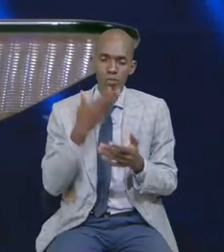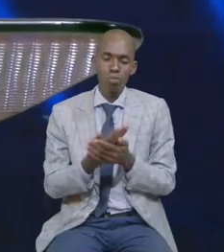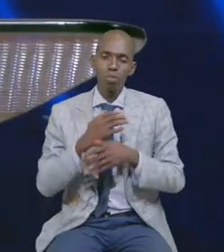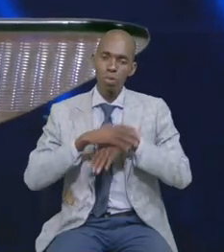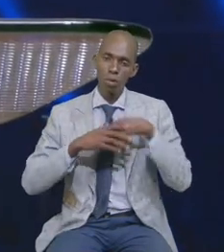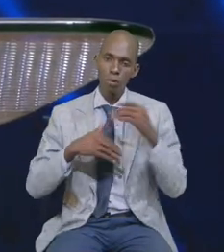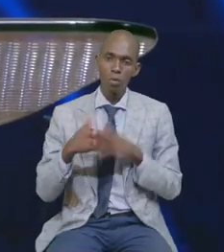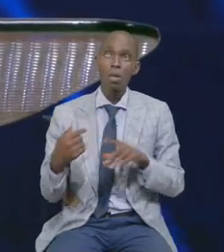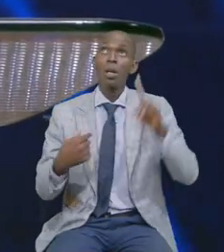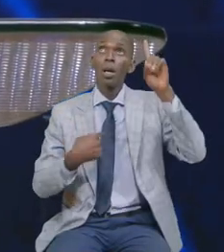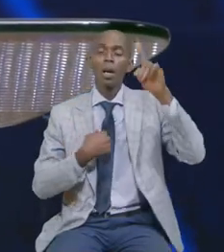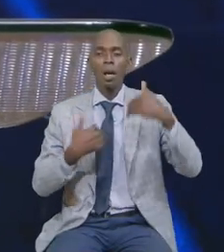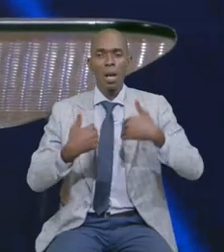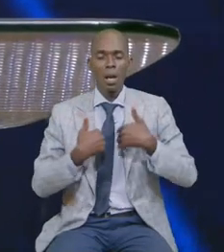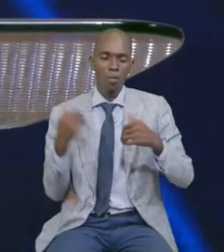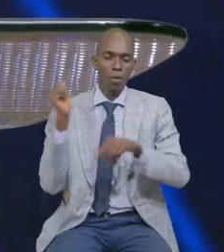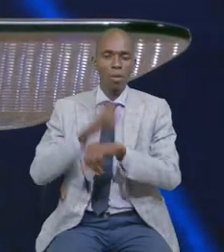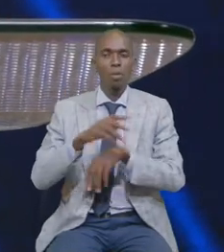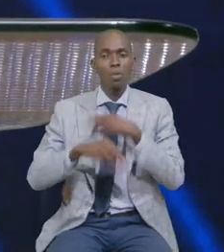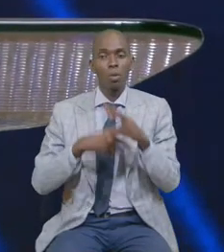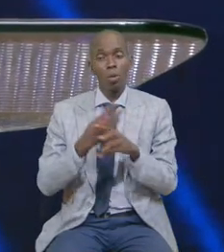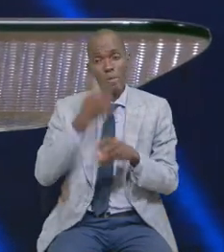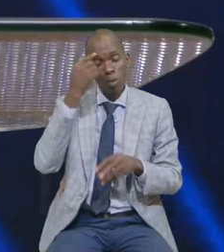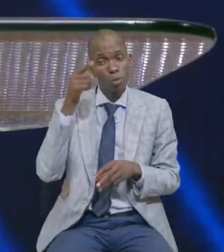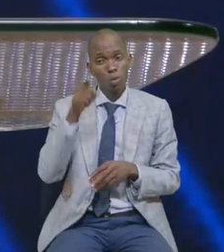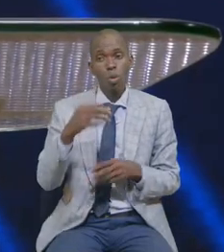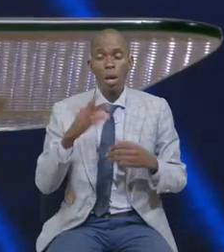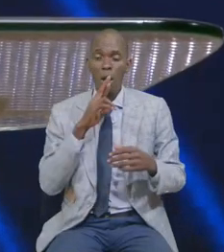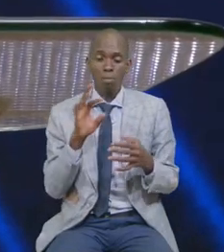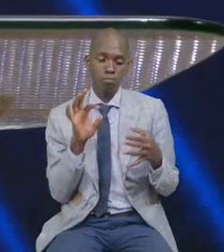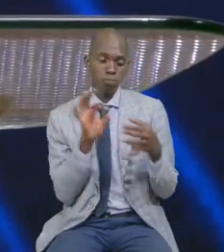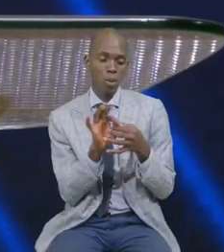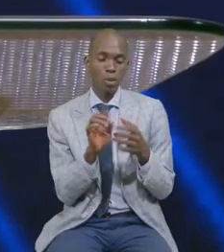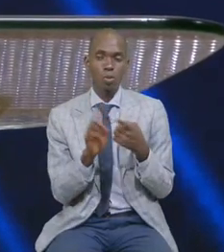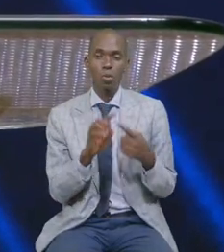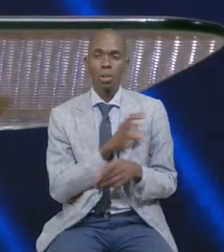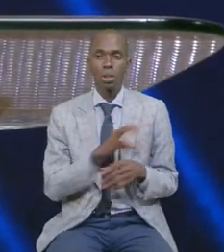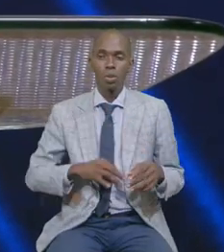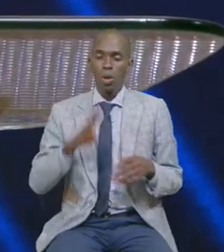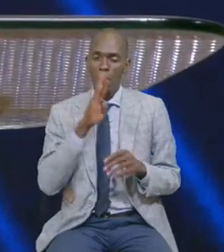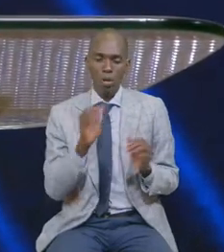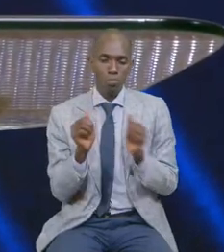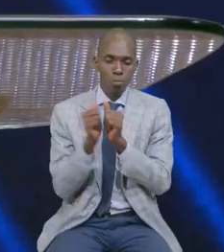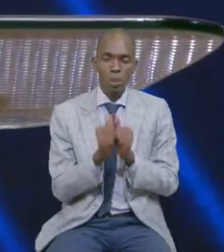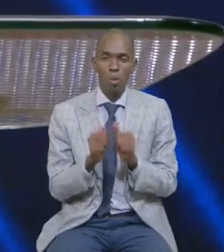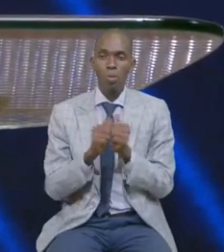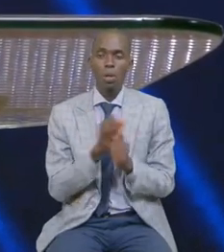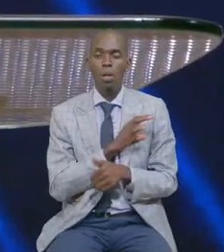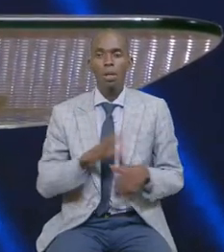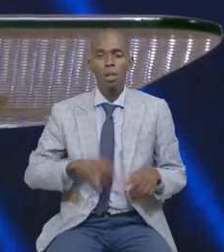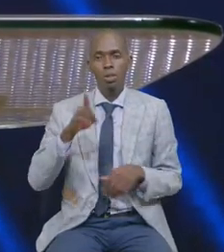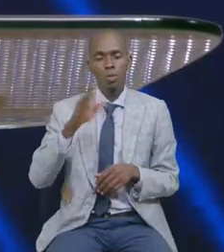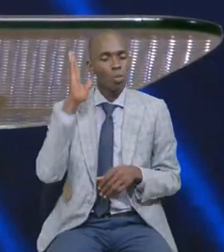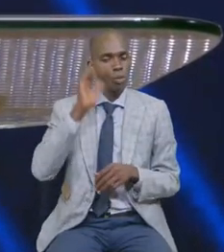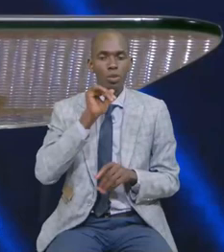overcome the world and because you are connected to Christ and you are so linked to Christ and you will not